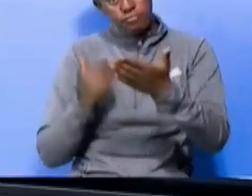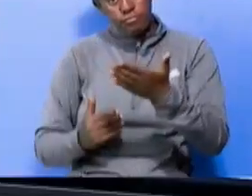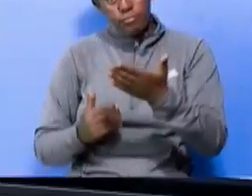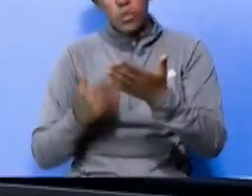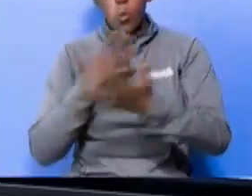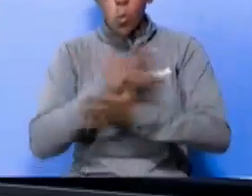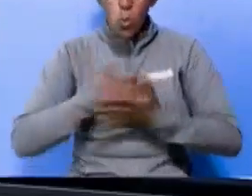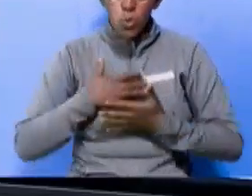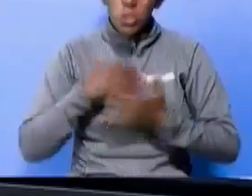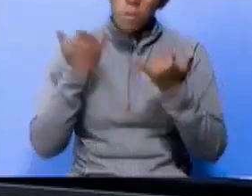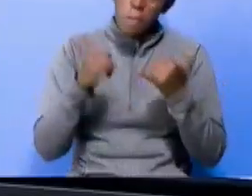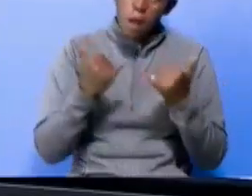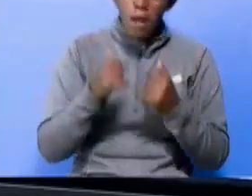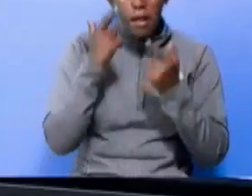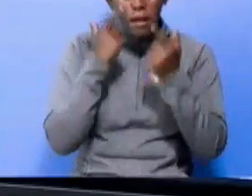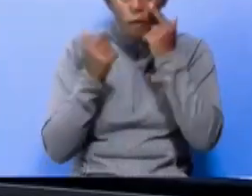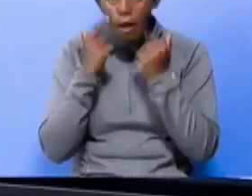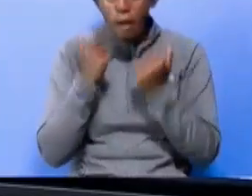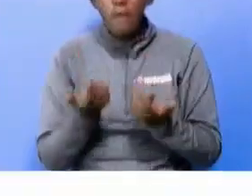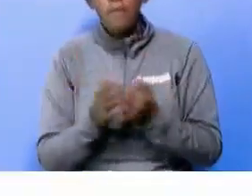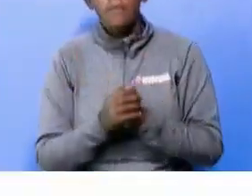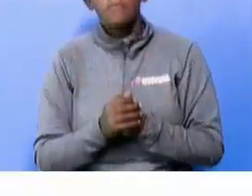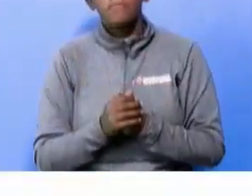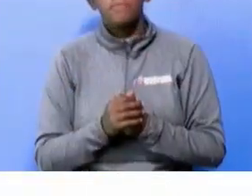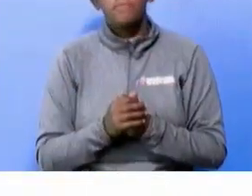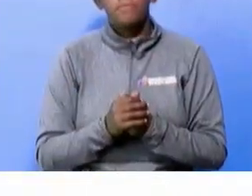Wash, play, cry,